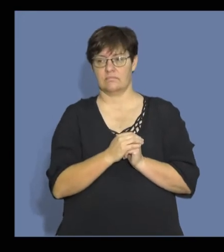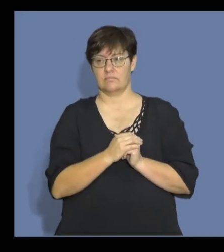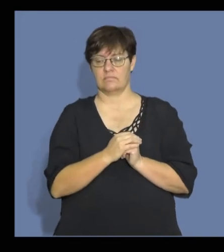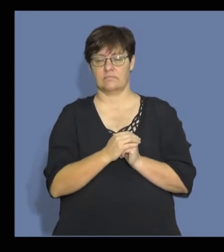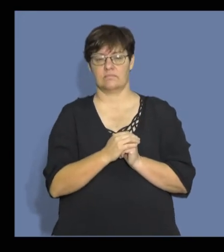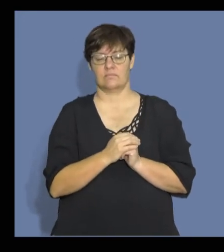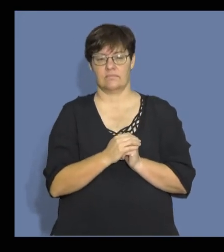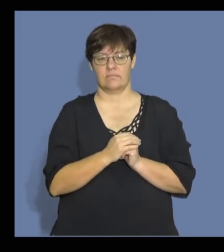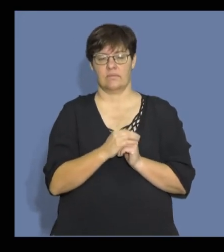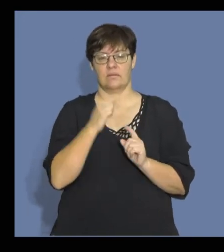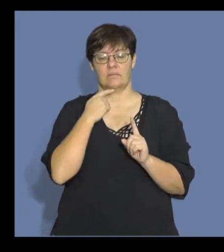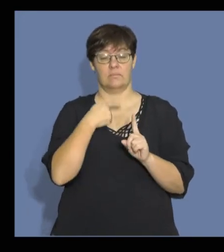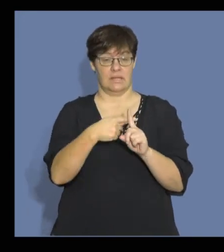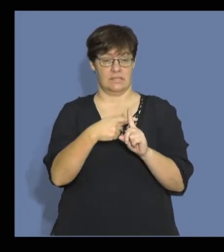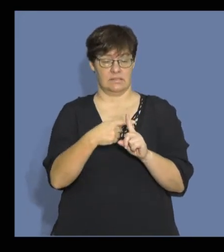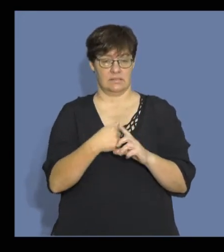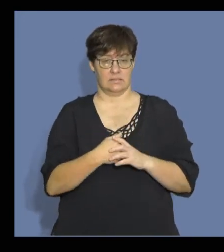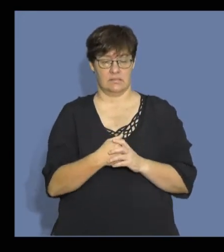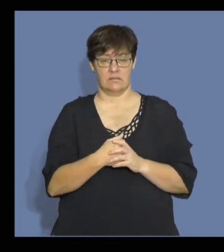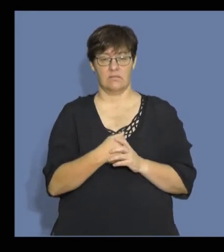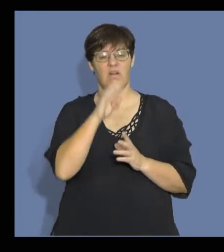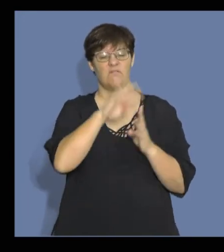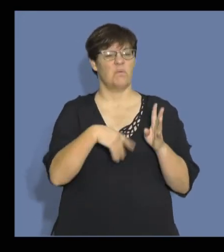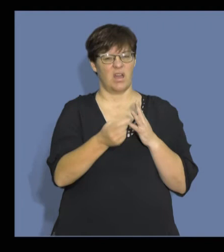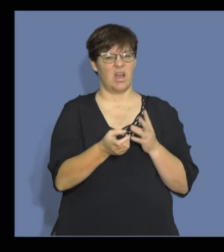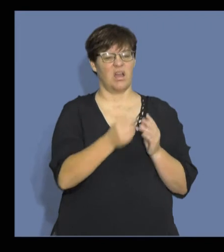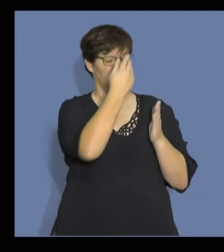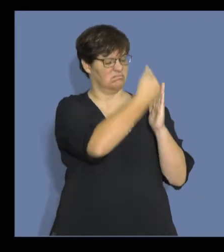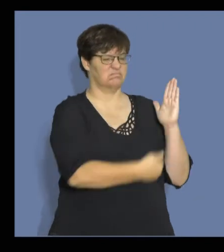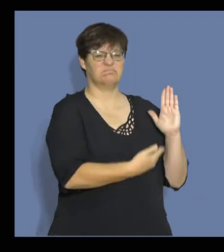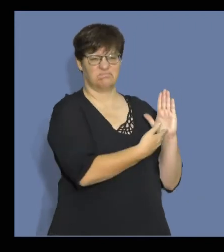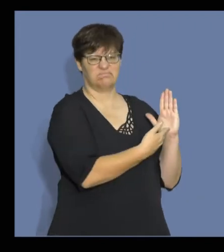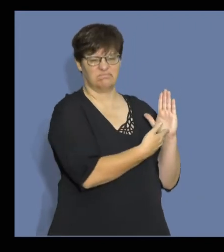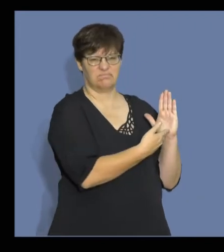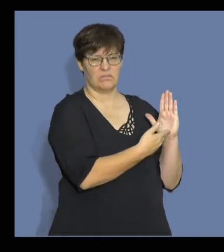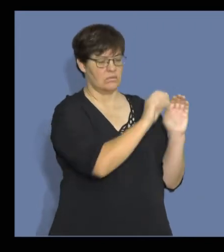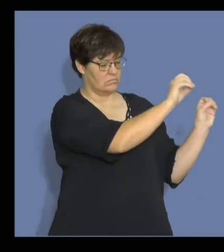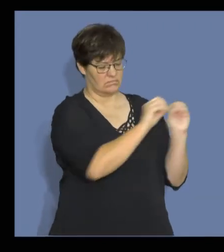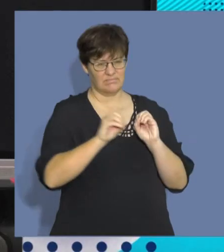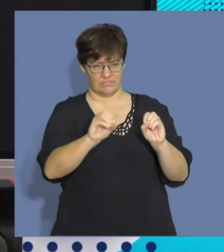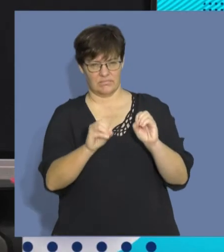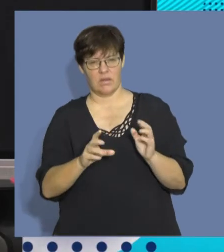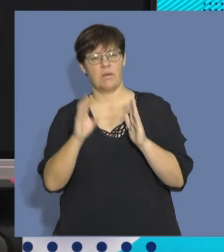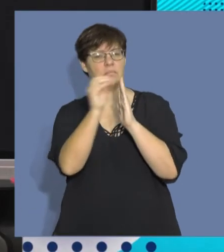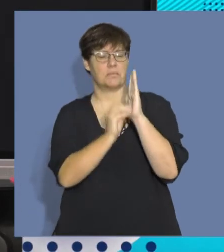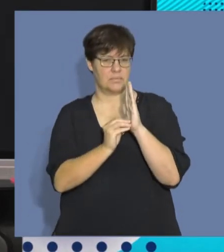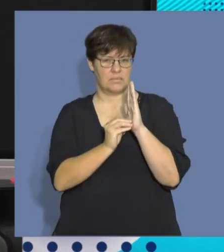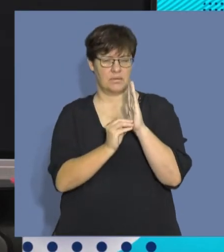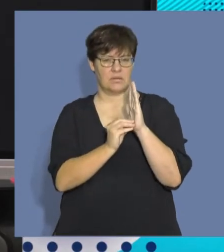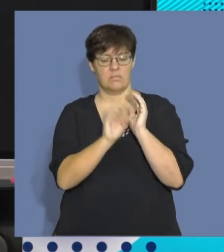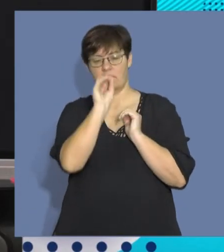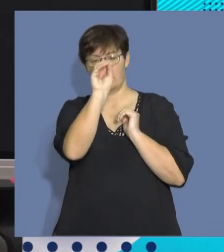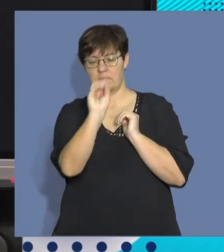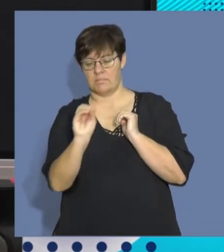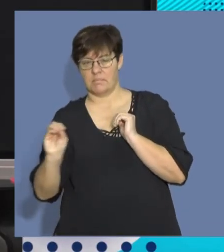brackets, squared. Again, this formula will be given to you on the formula sheet, so it's just plug and play. I write down the formula, I put